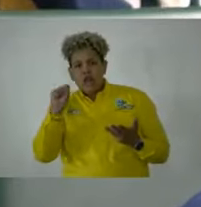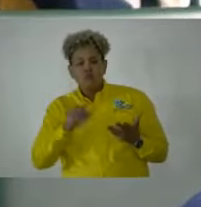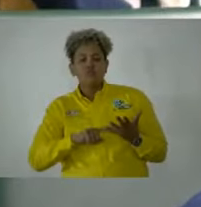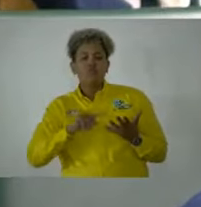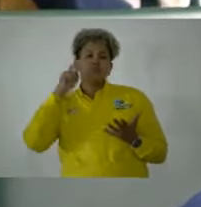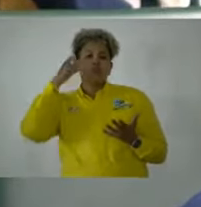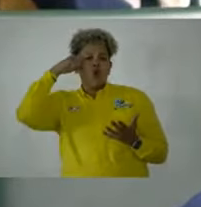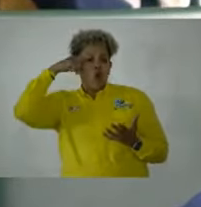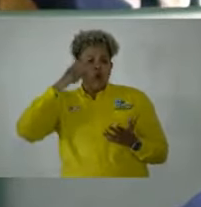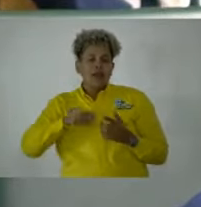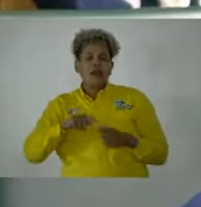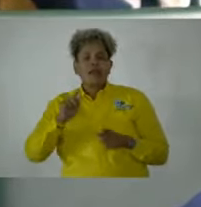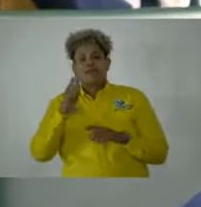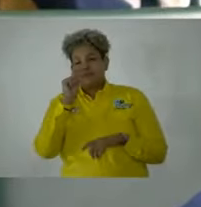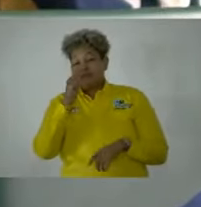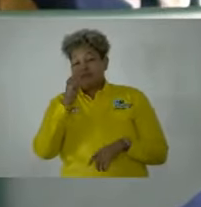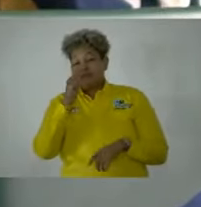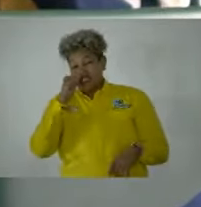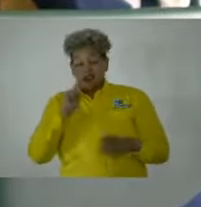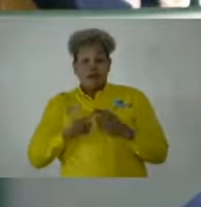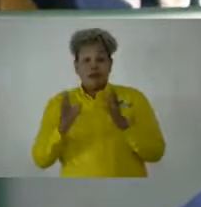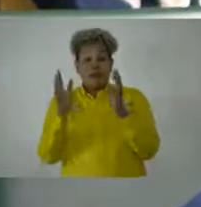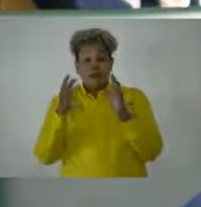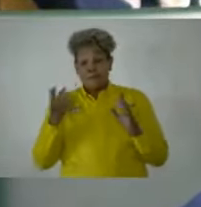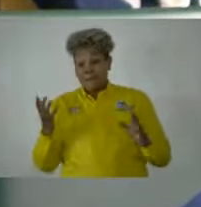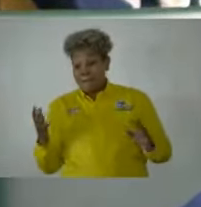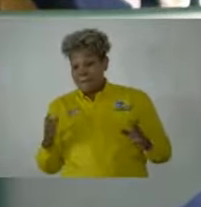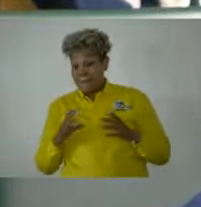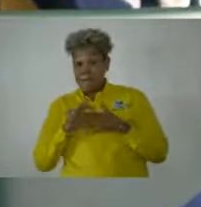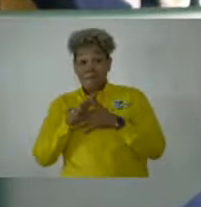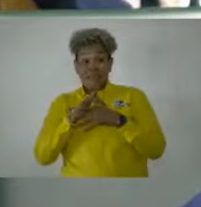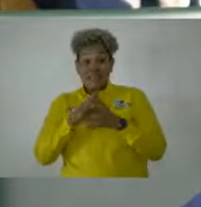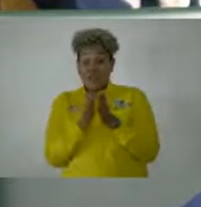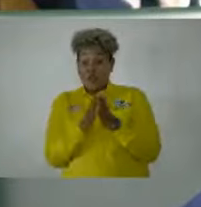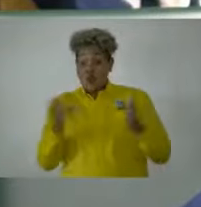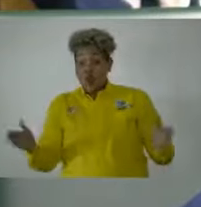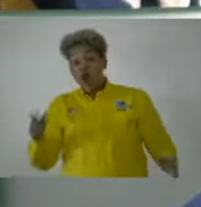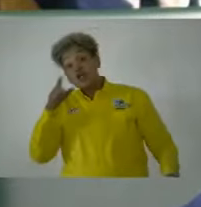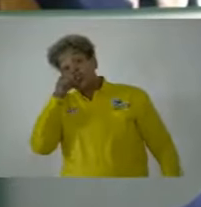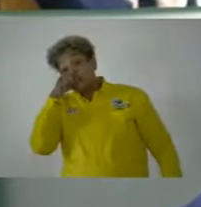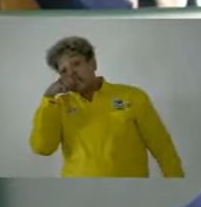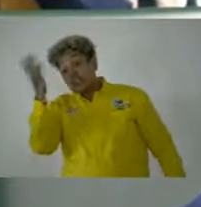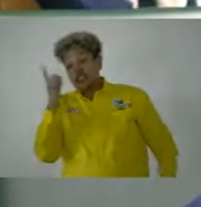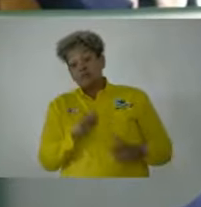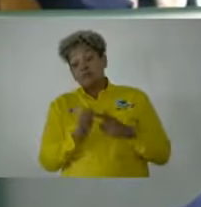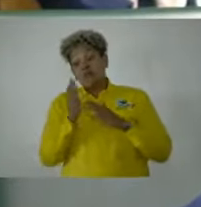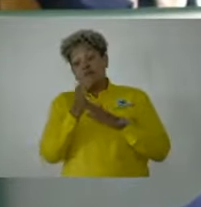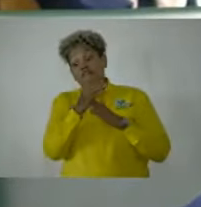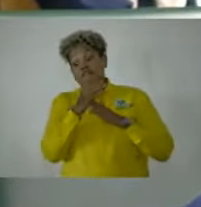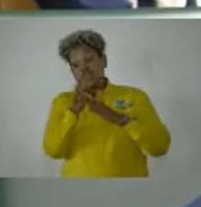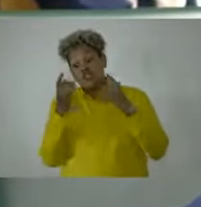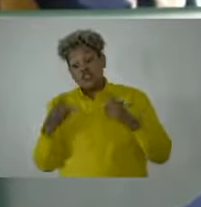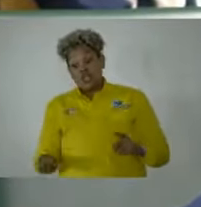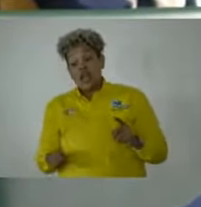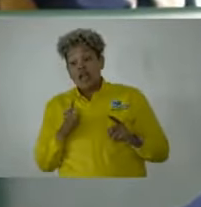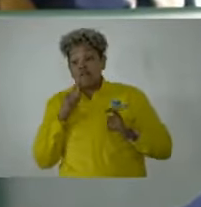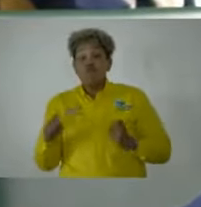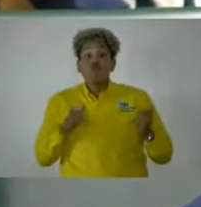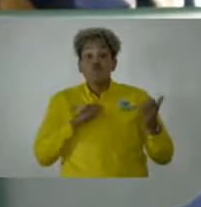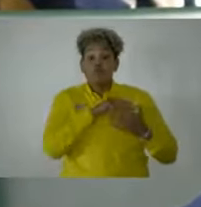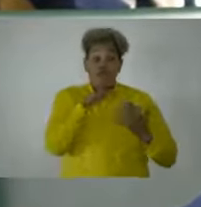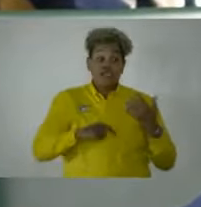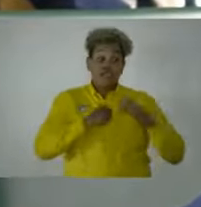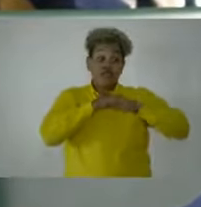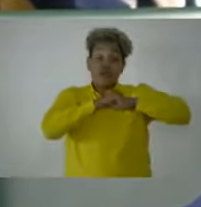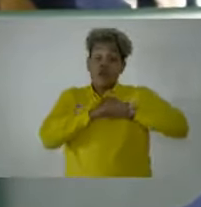onions, garlic, meat, which is a very wide category, poultry, and fish. The removal of this